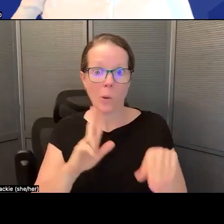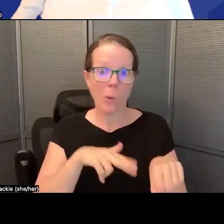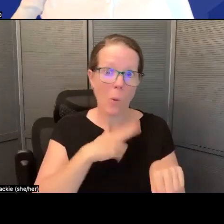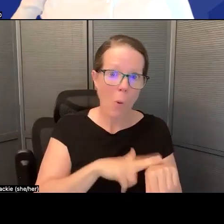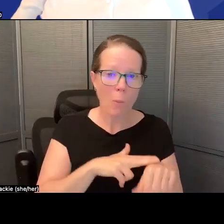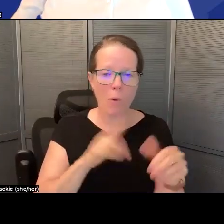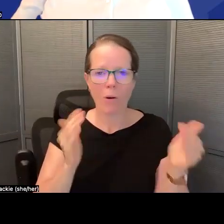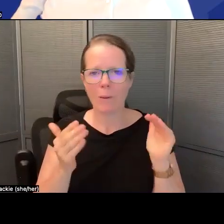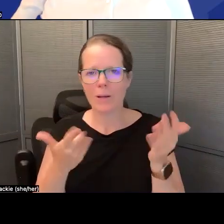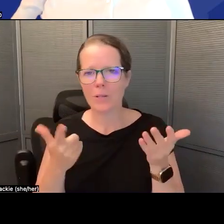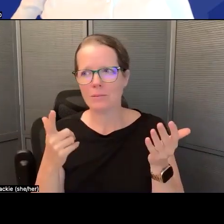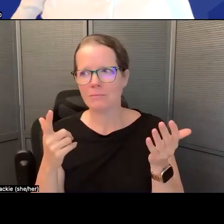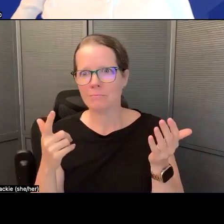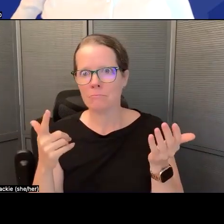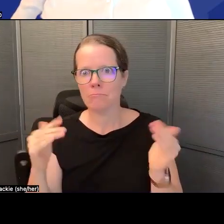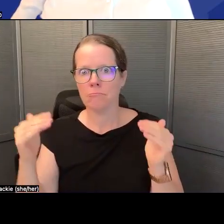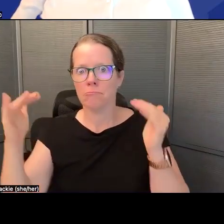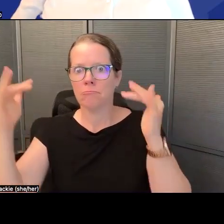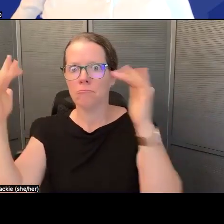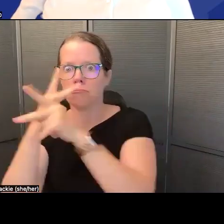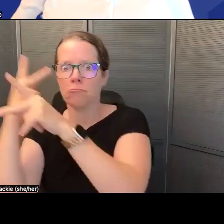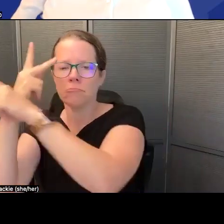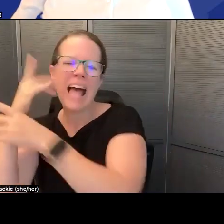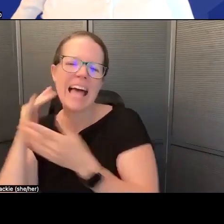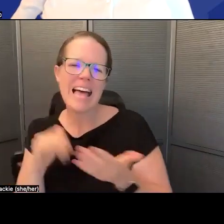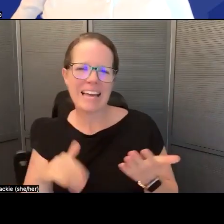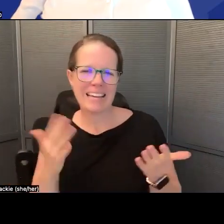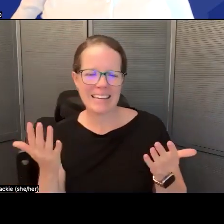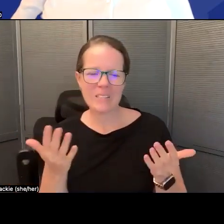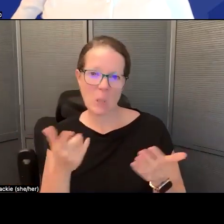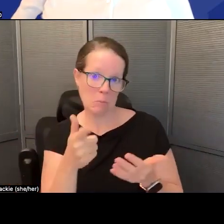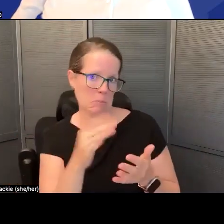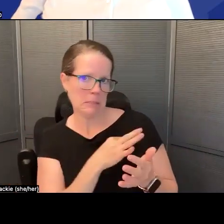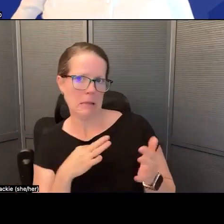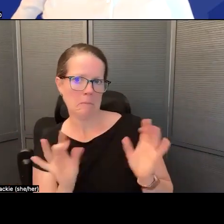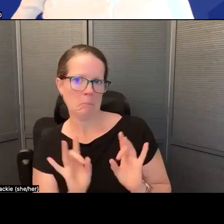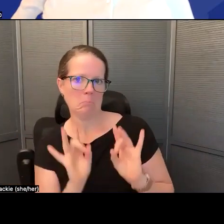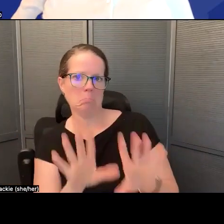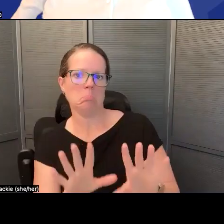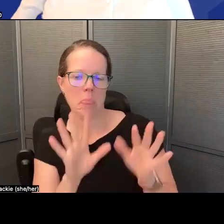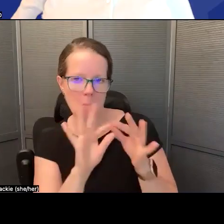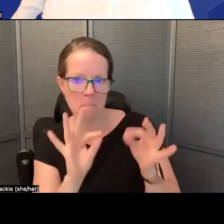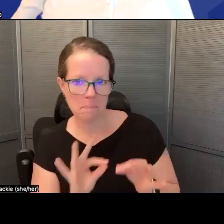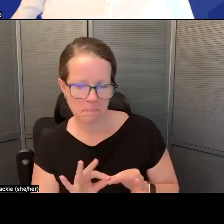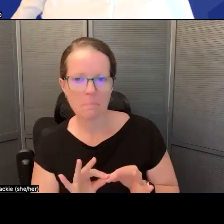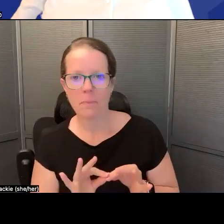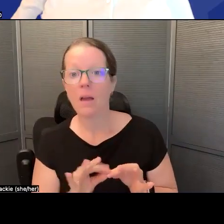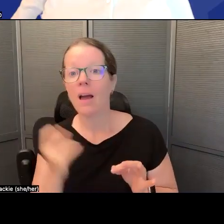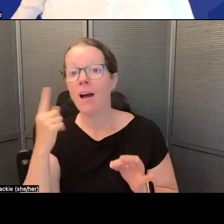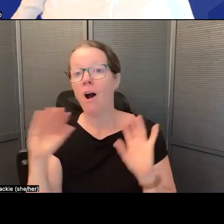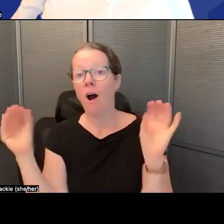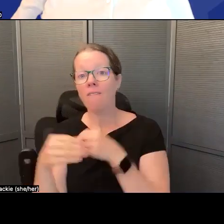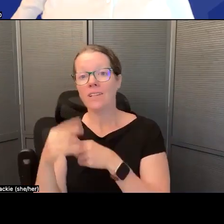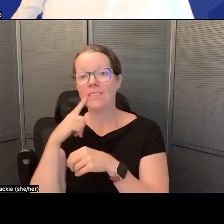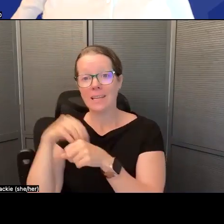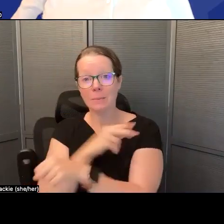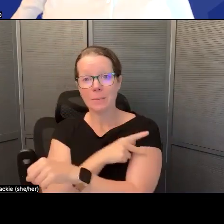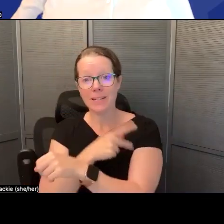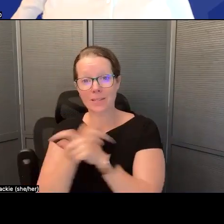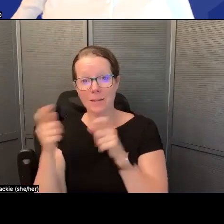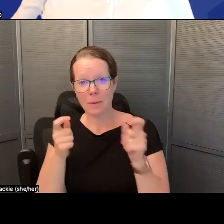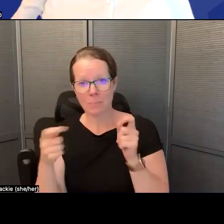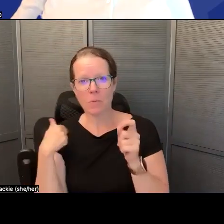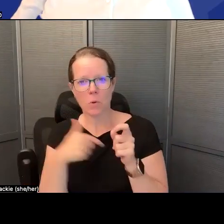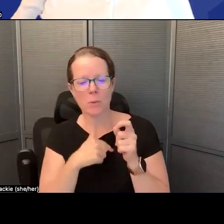escalated score. So that's being taken into account by the Office of Inpatient Management to think about